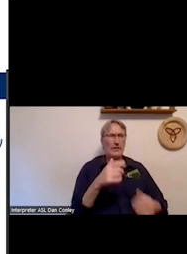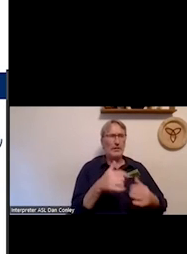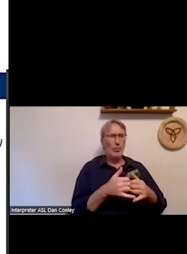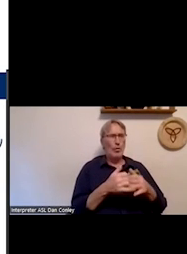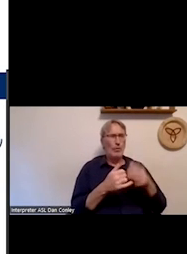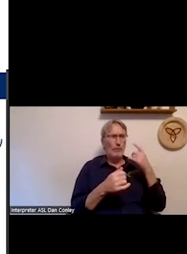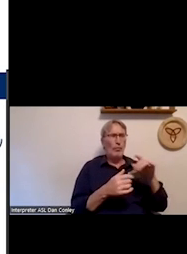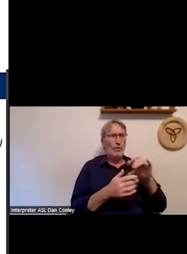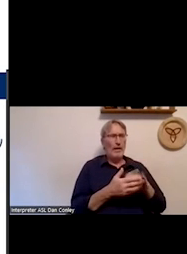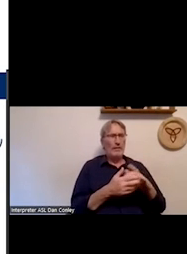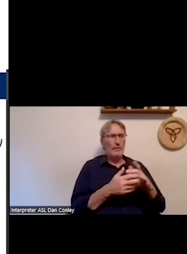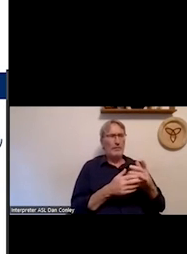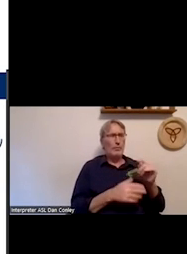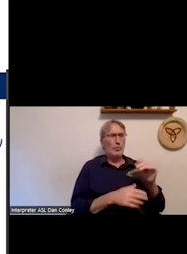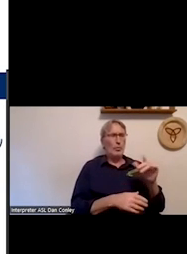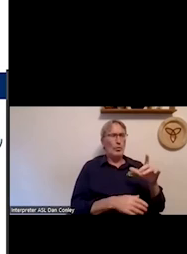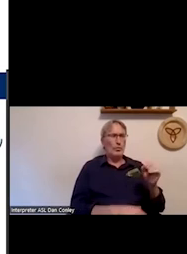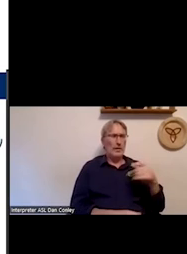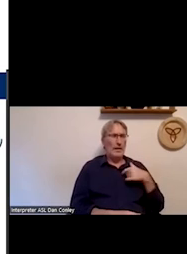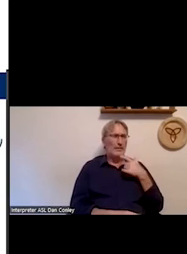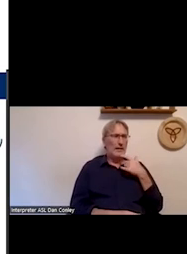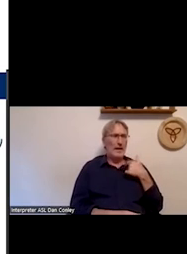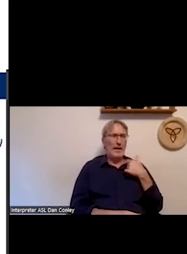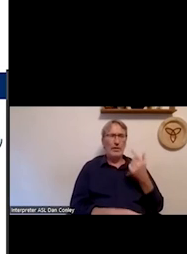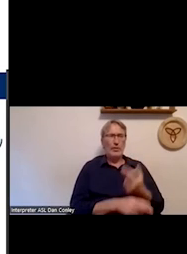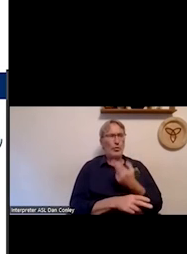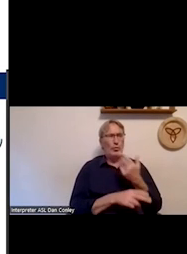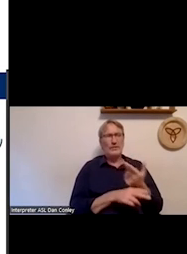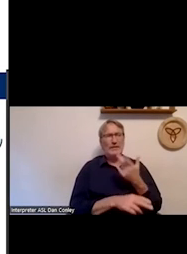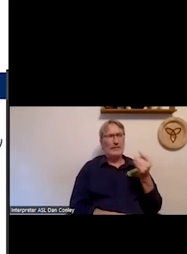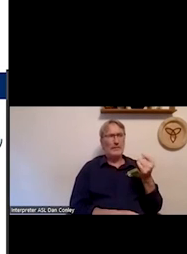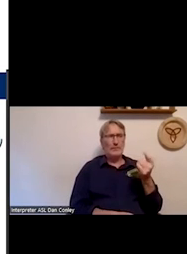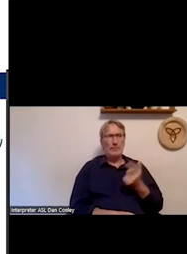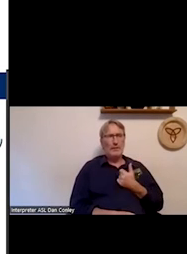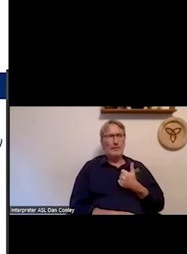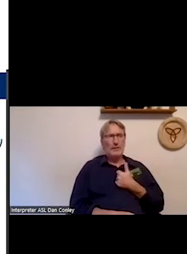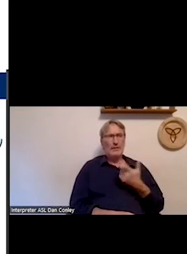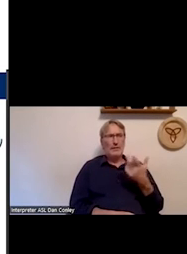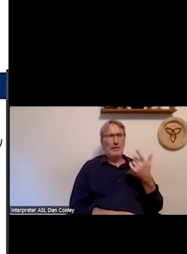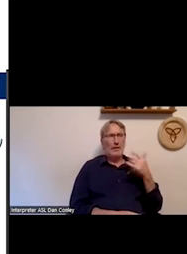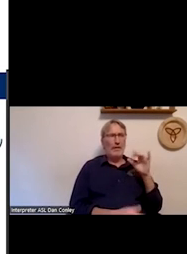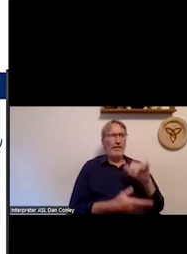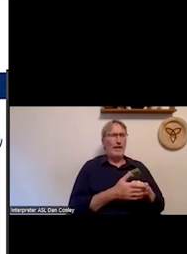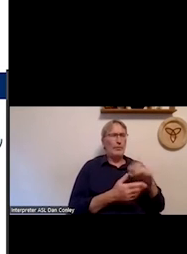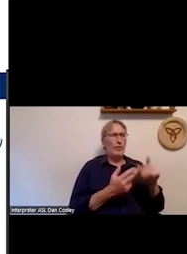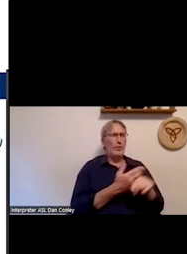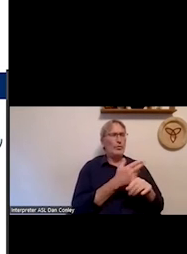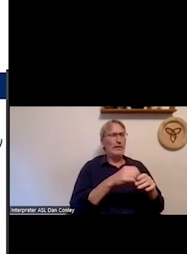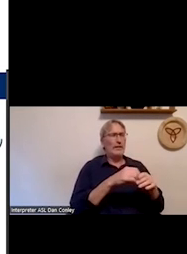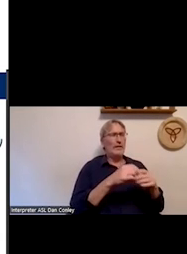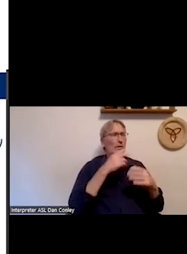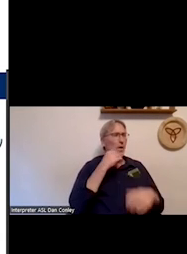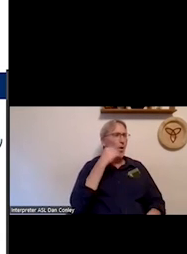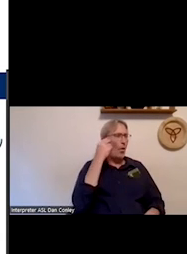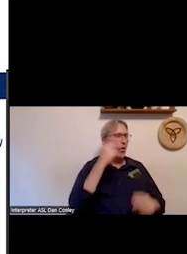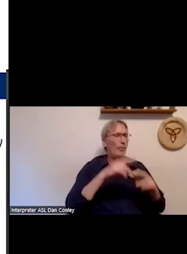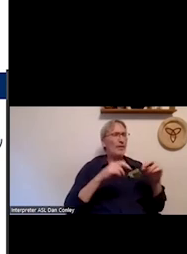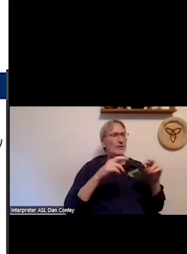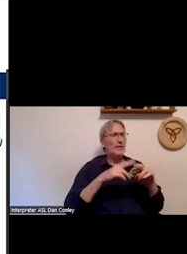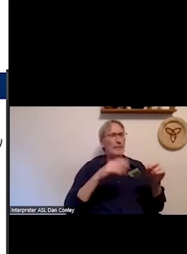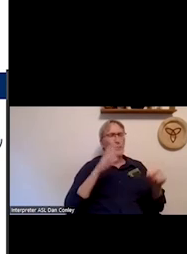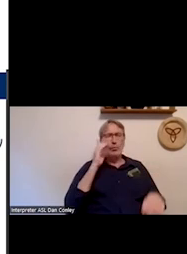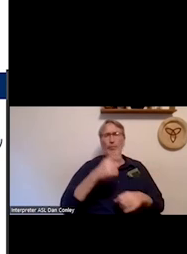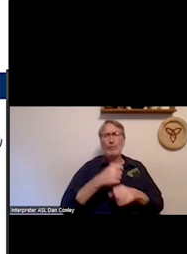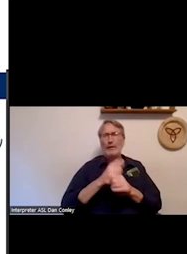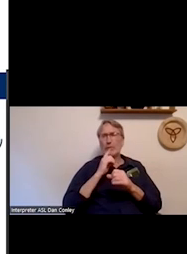these tools. And I can say that I personally use them, and they're part of what we're doing with our home assessment. So we'll make sure, I think a lot of stuff in the chat,